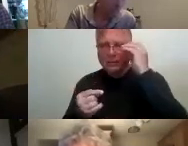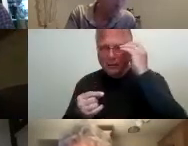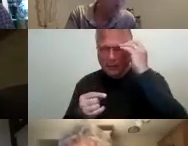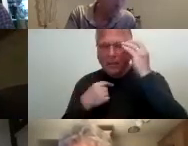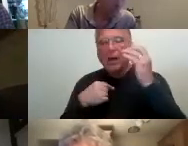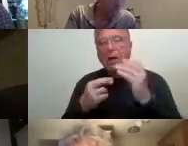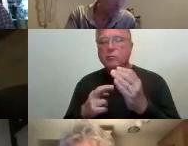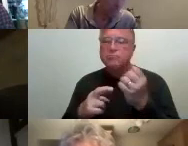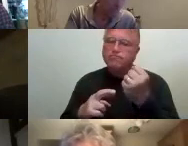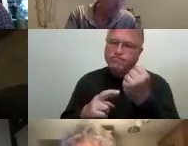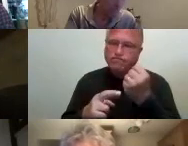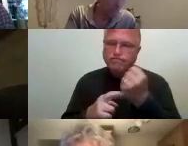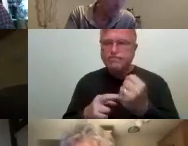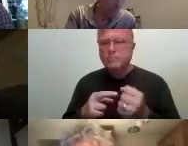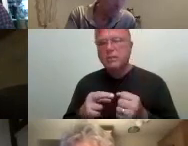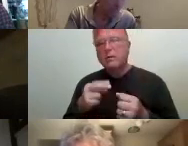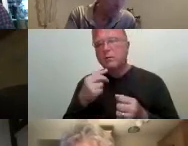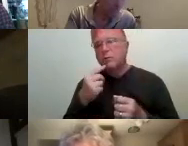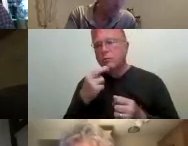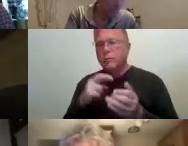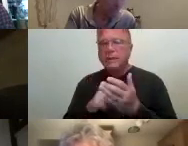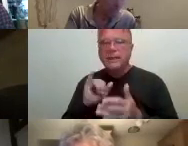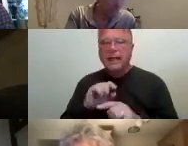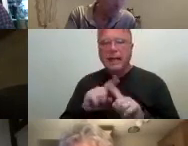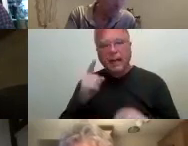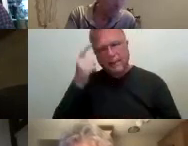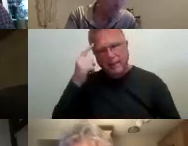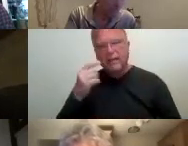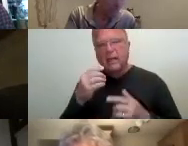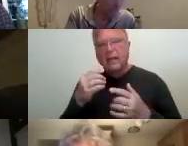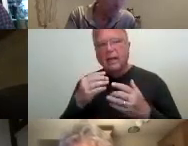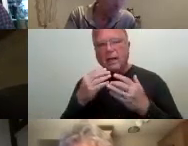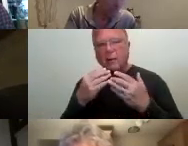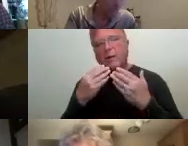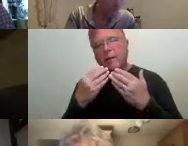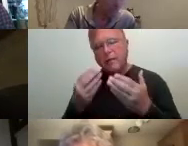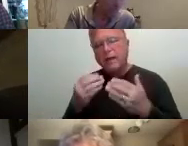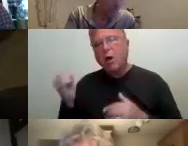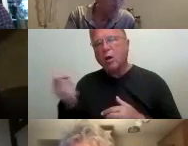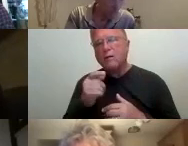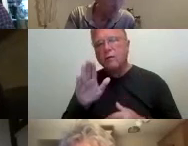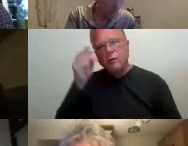that I really, I thank all of you for the really thoughtful,